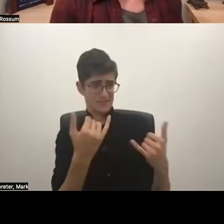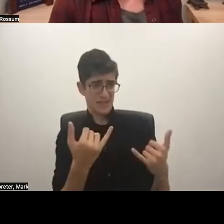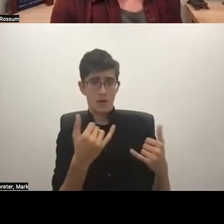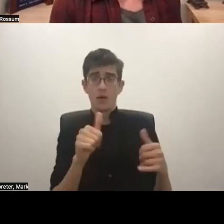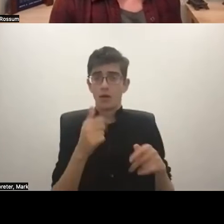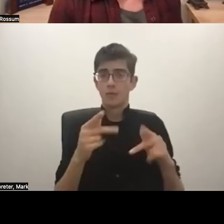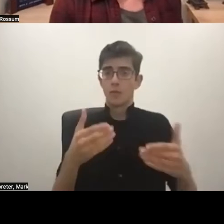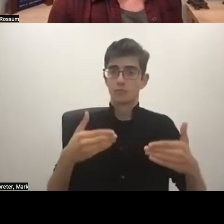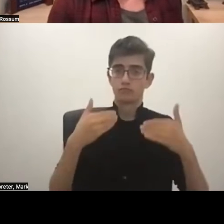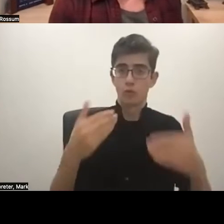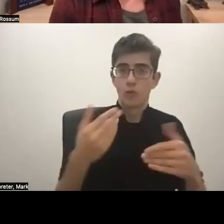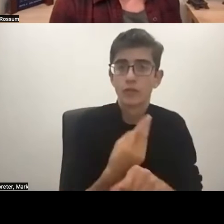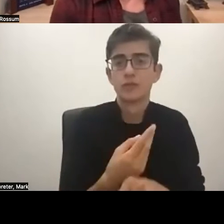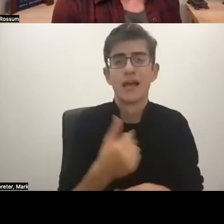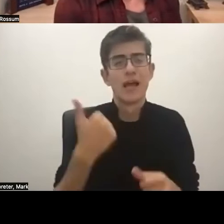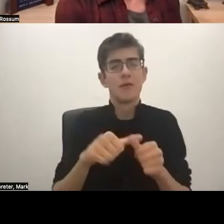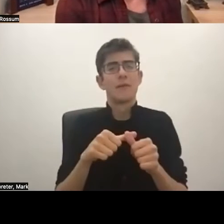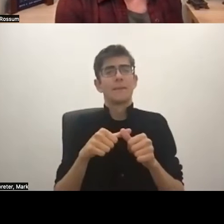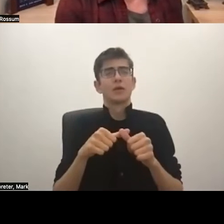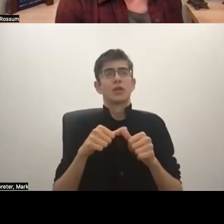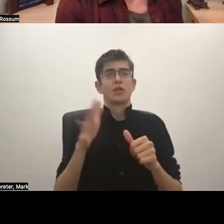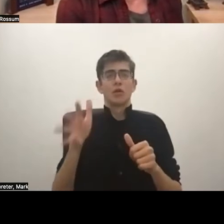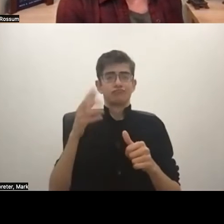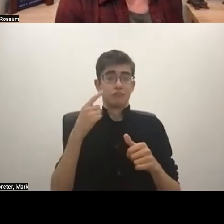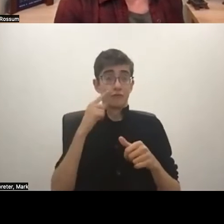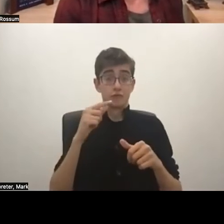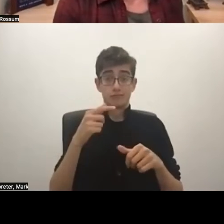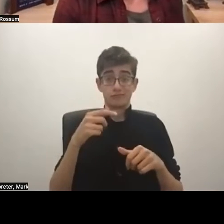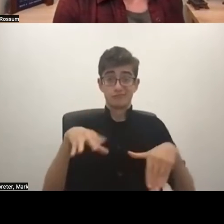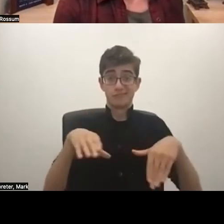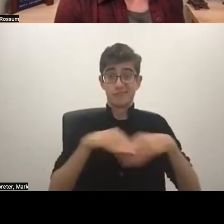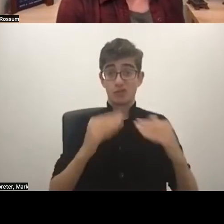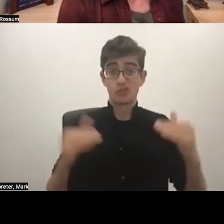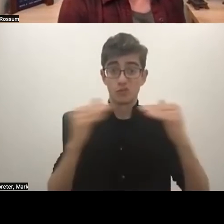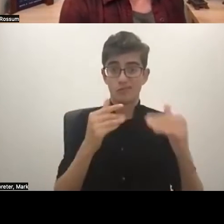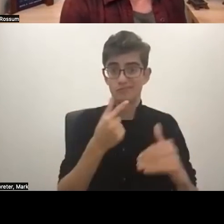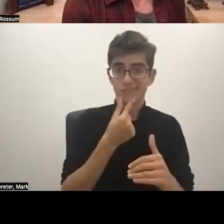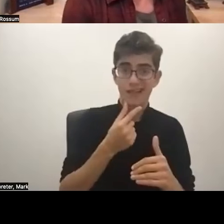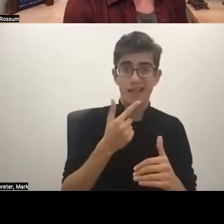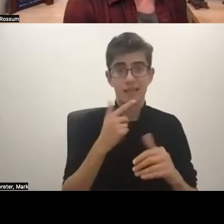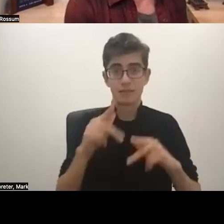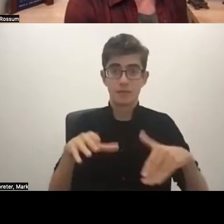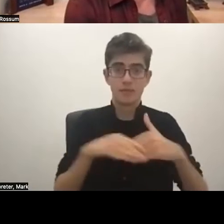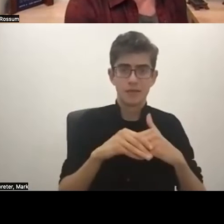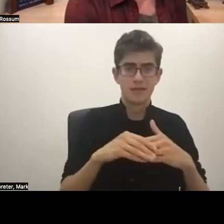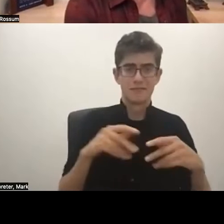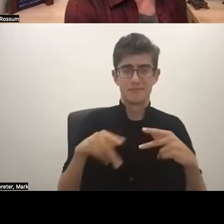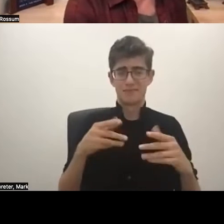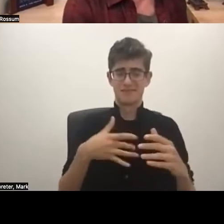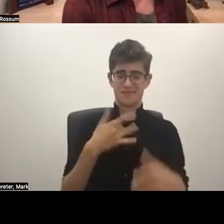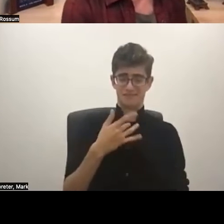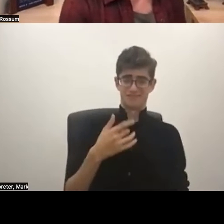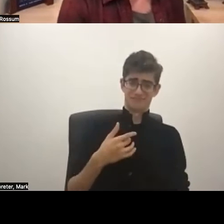lot of similar arguments when it came to marriage equality. How far do we want to take this? What is the Supreme Court going to